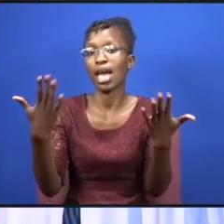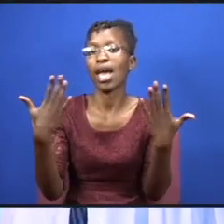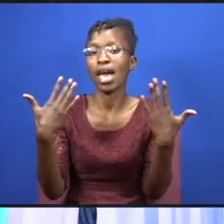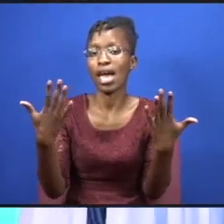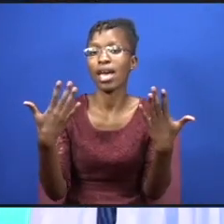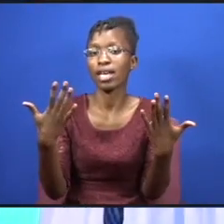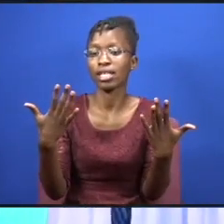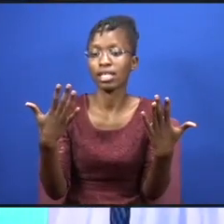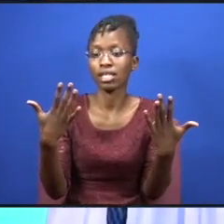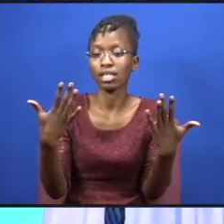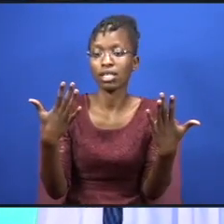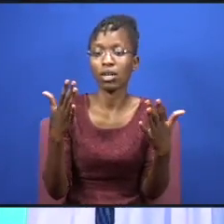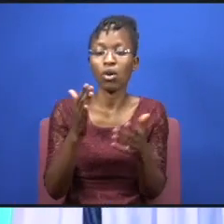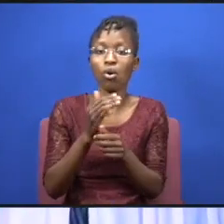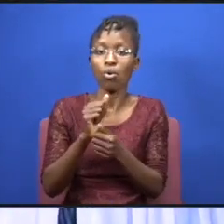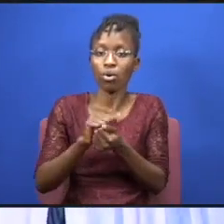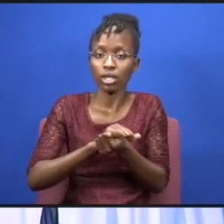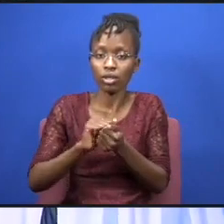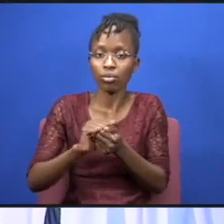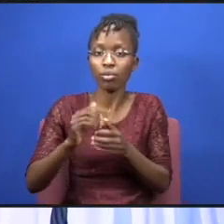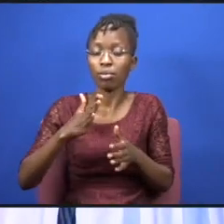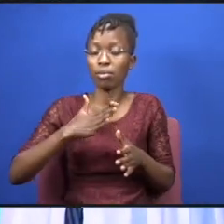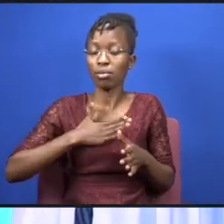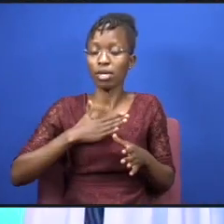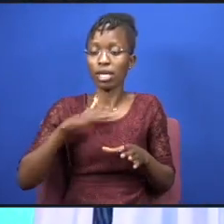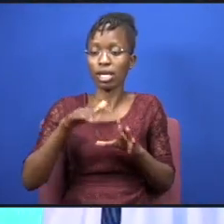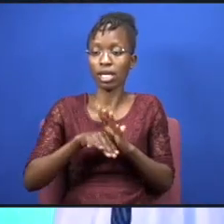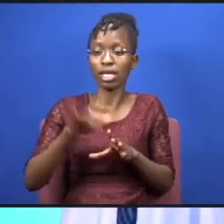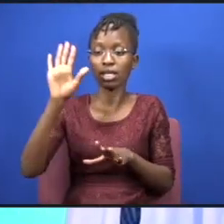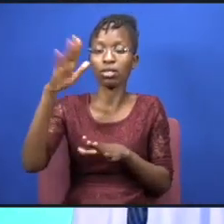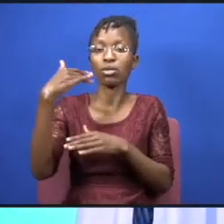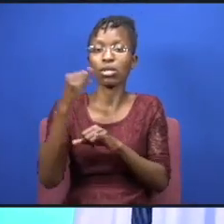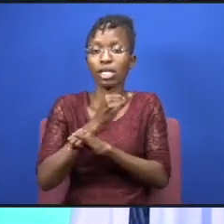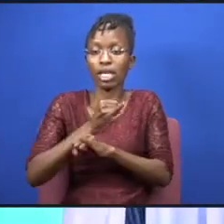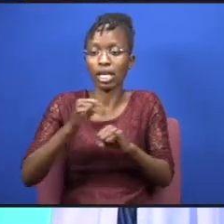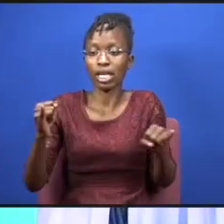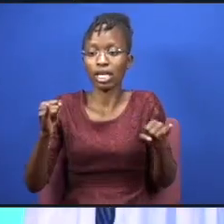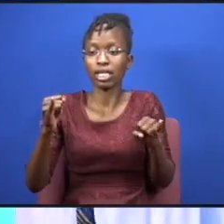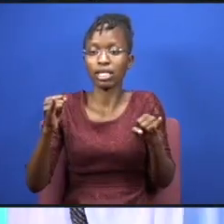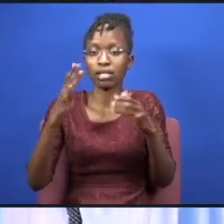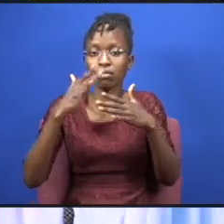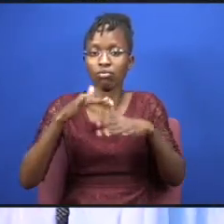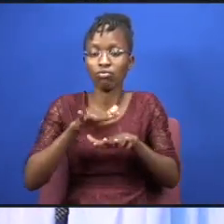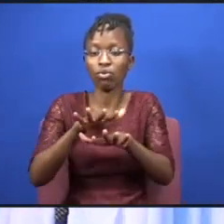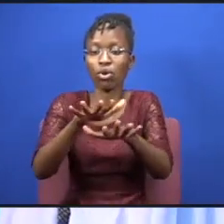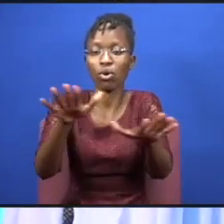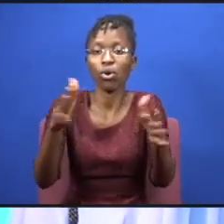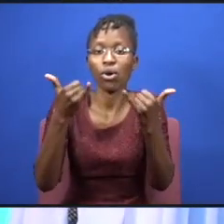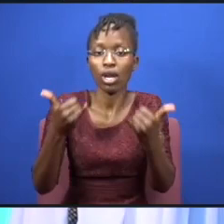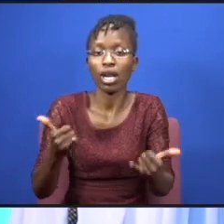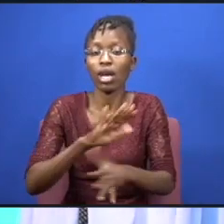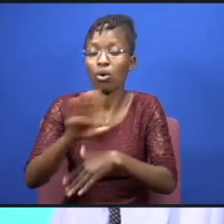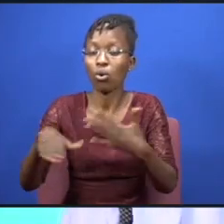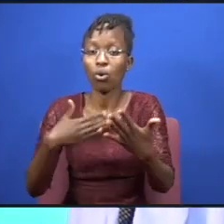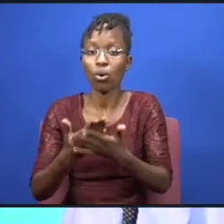nail-pierced hands, washed me in your cleansing flow. Now